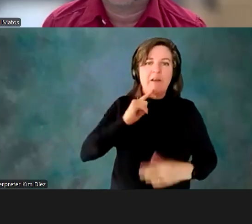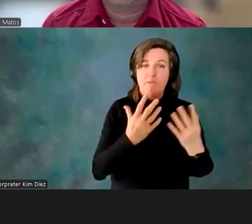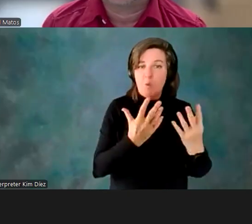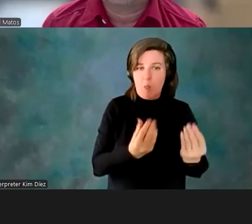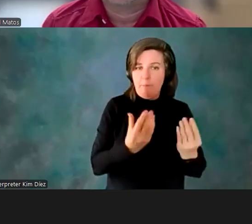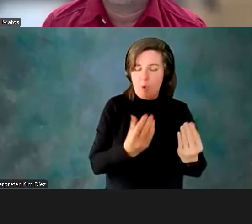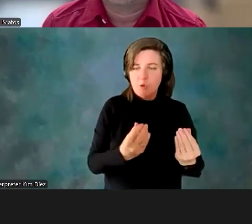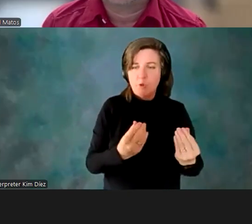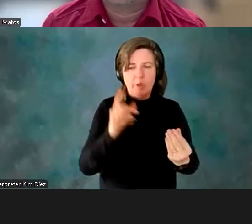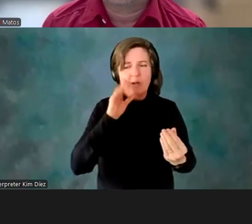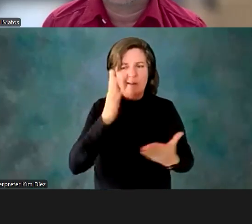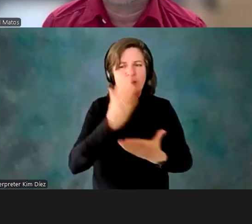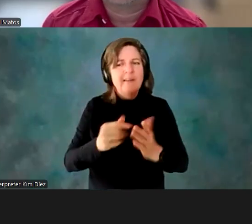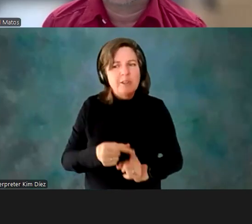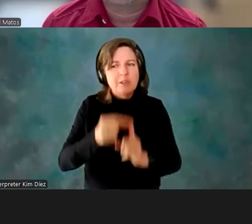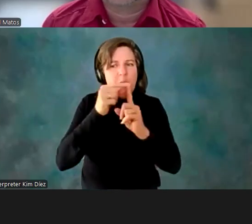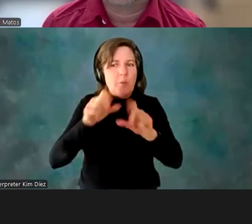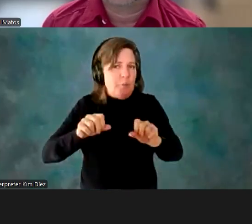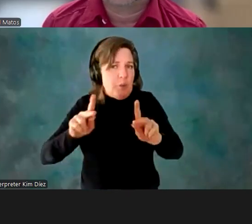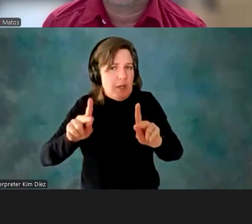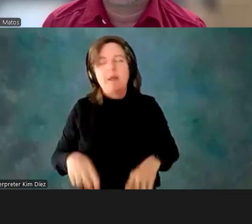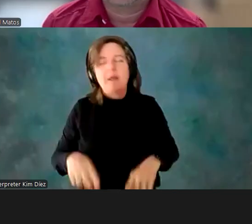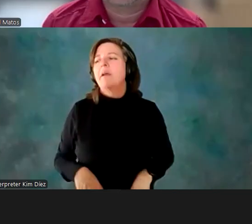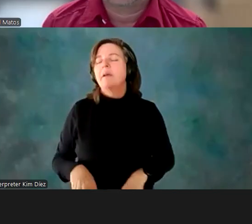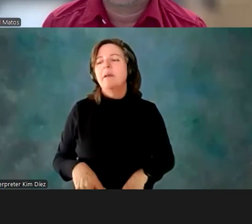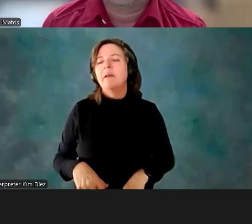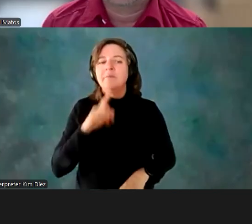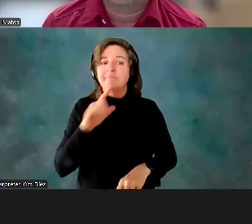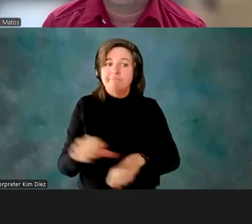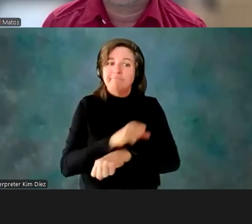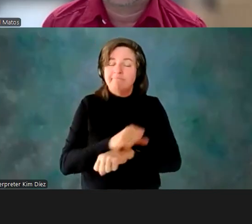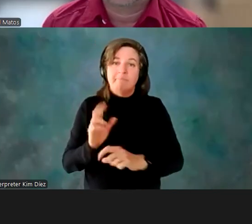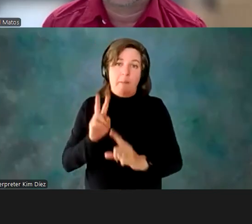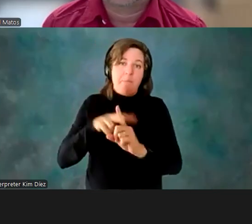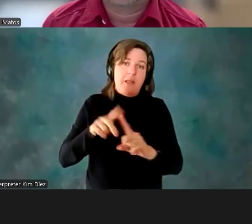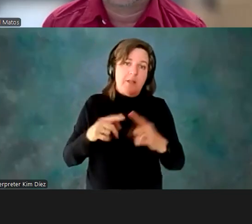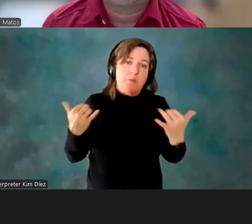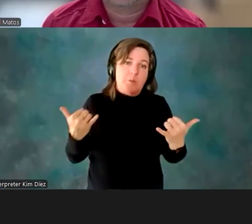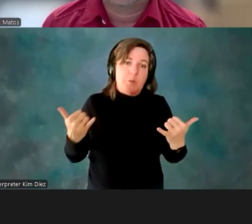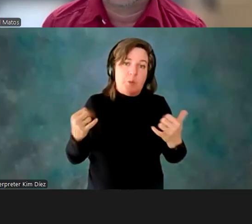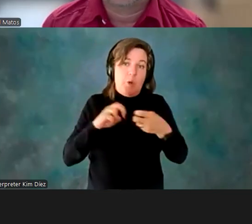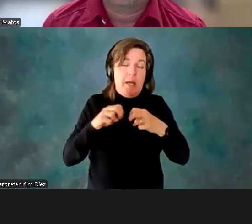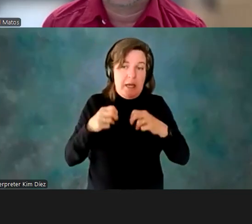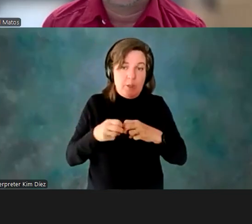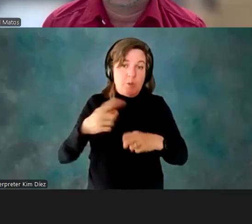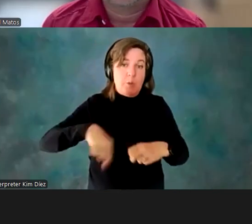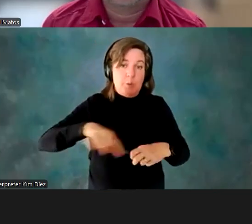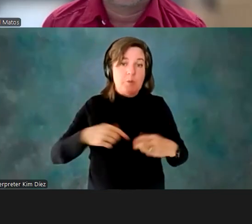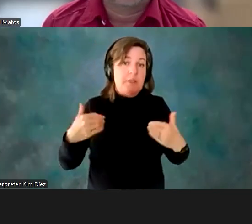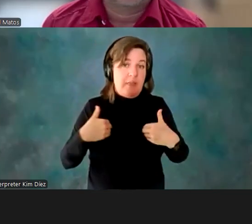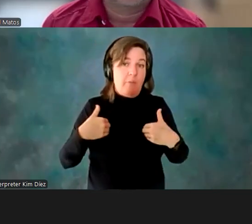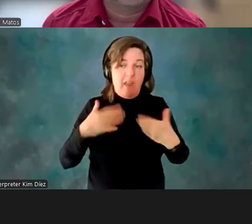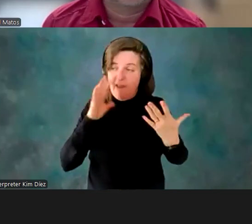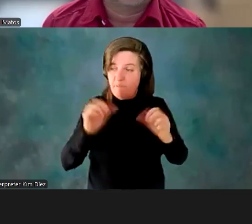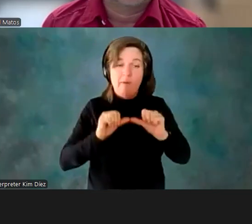neat opportunity there, and certainly that's applicable to to current issues we're having, and will continue to be as we